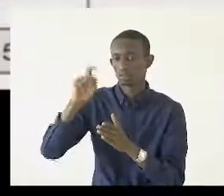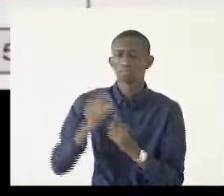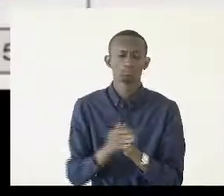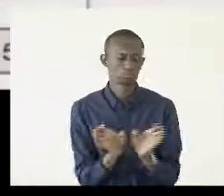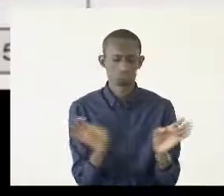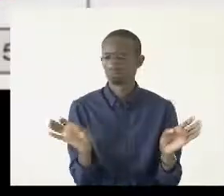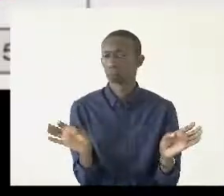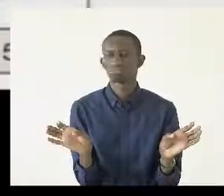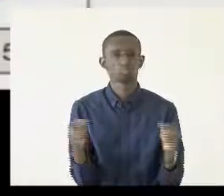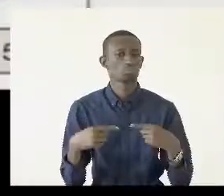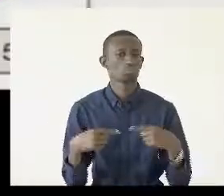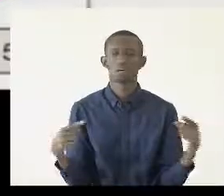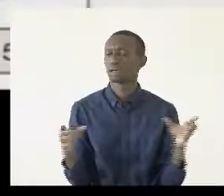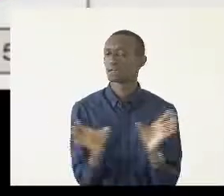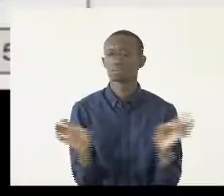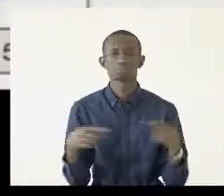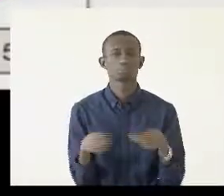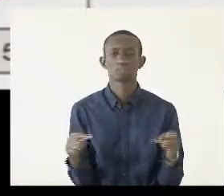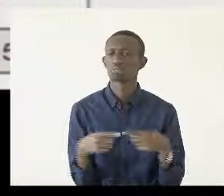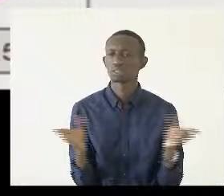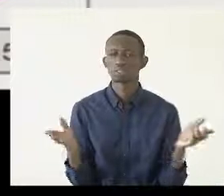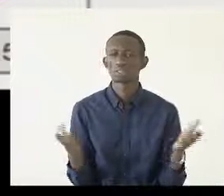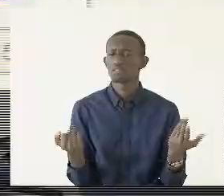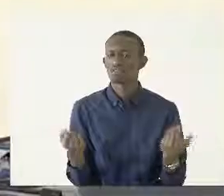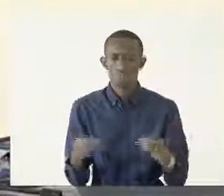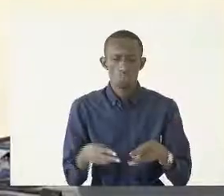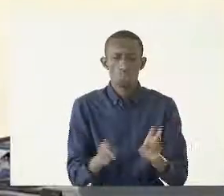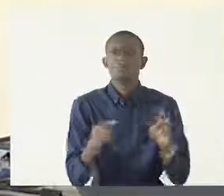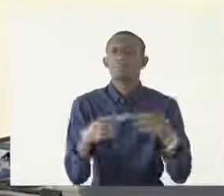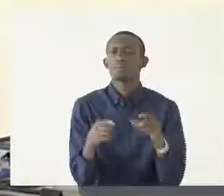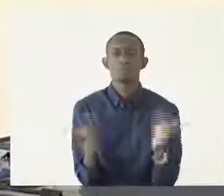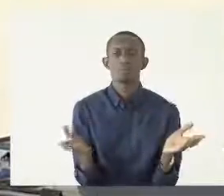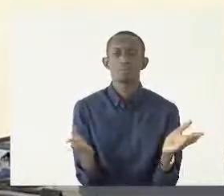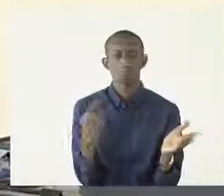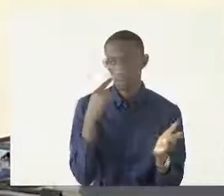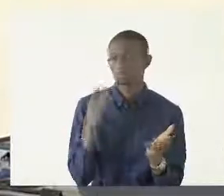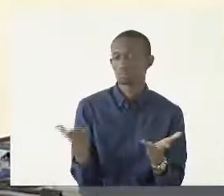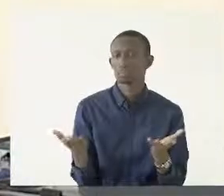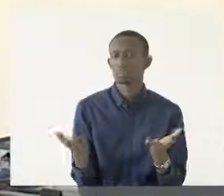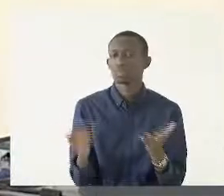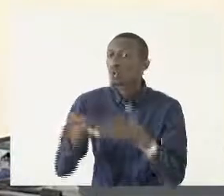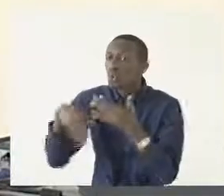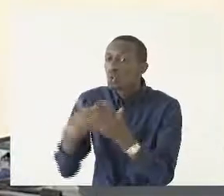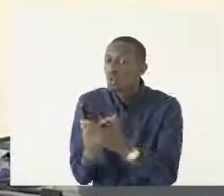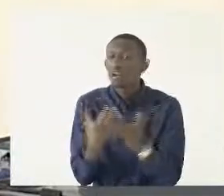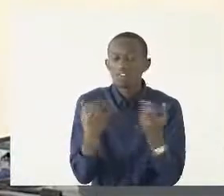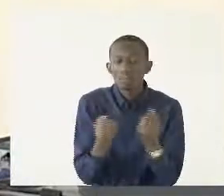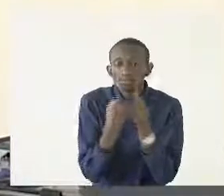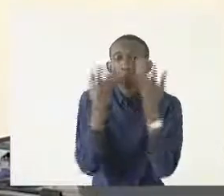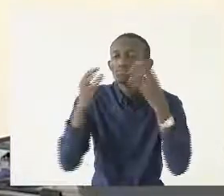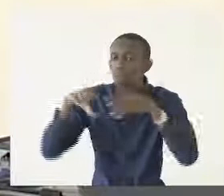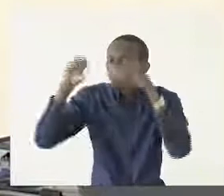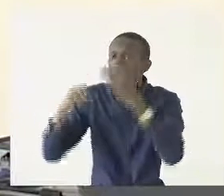have different characteristics, as we have seen. And all of them are flowering plants.